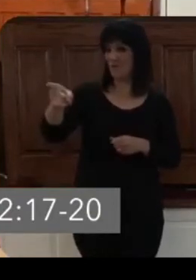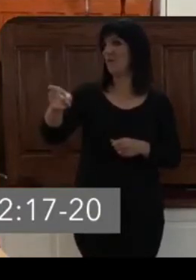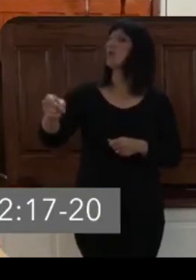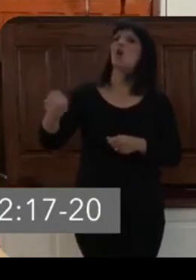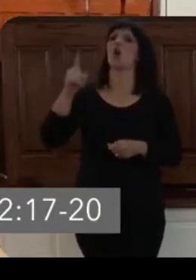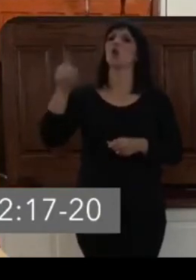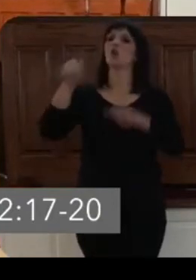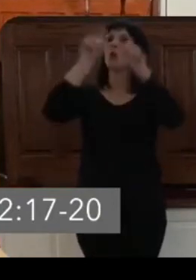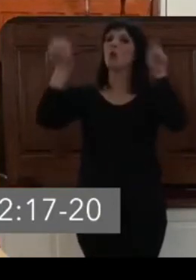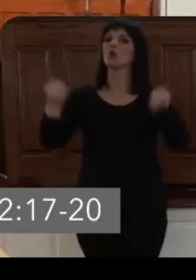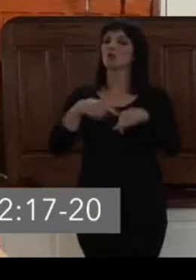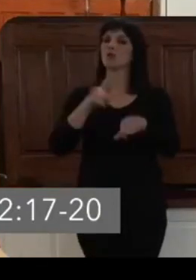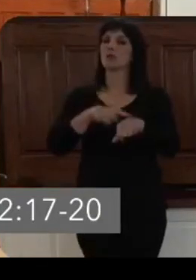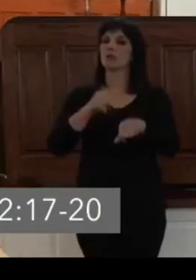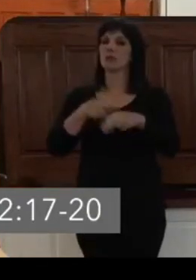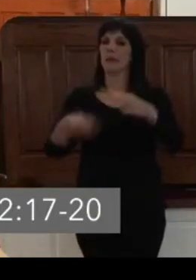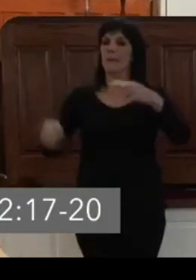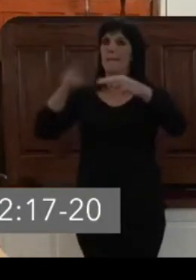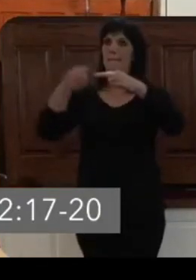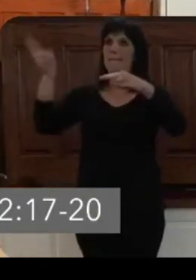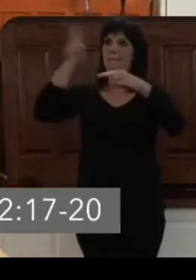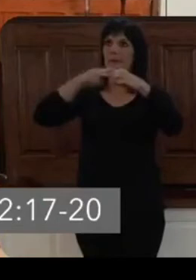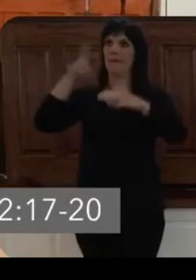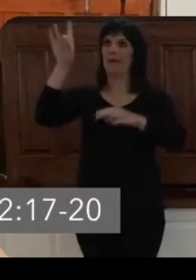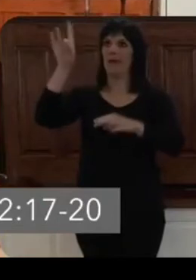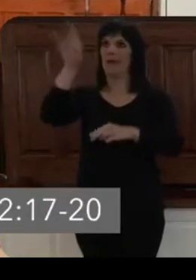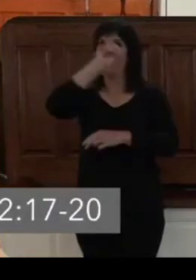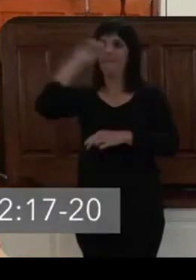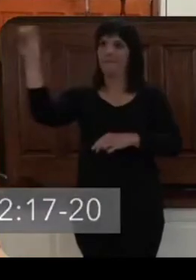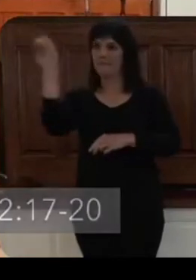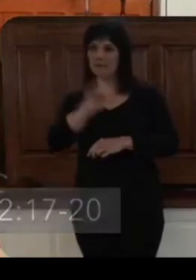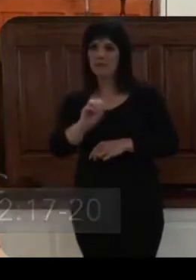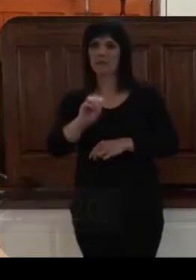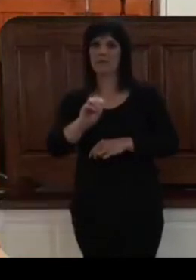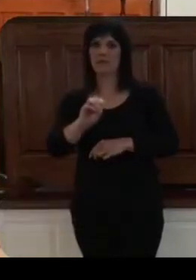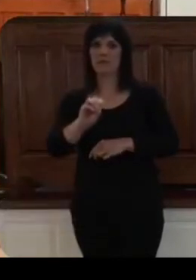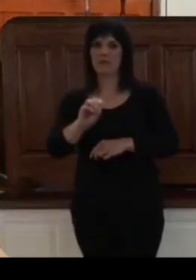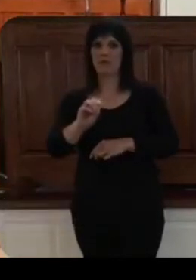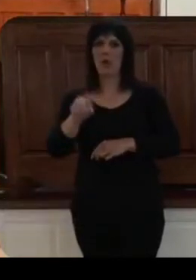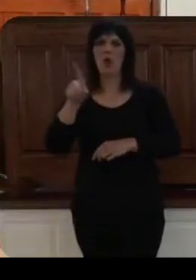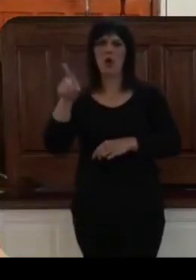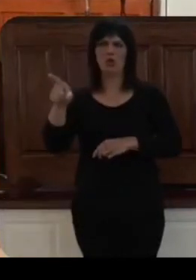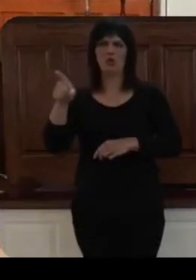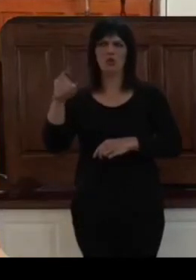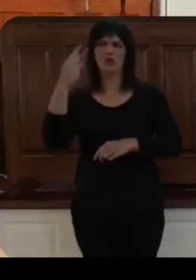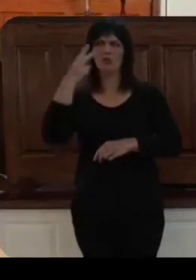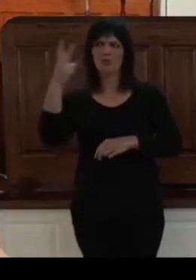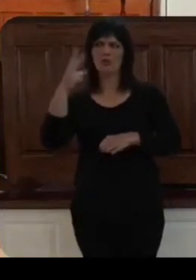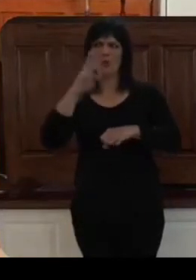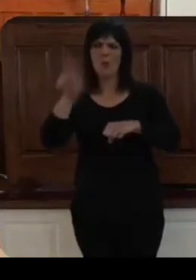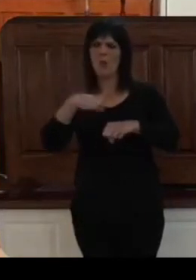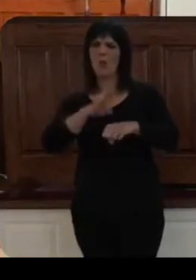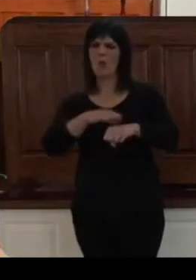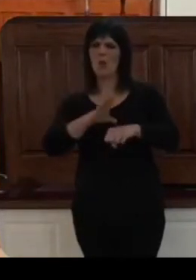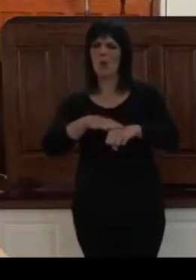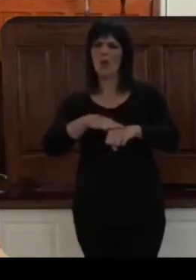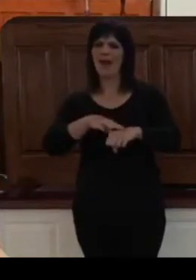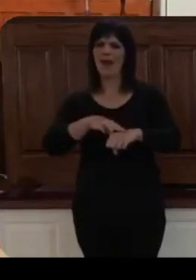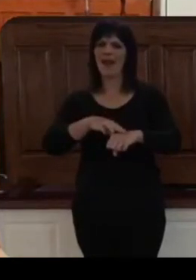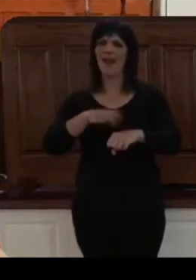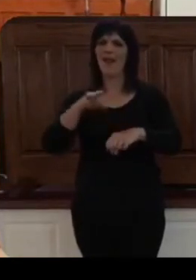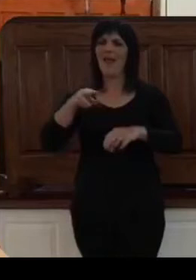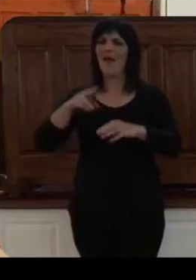screen time is up 8% this week, or up. Anybody get those warnings from their phone? And you know, it is